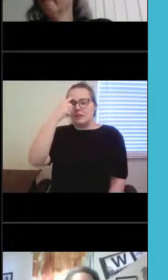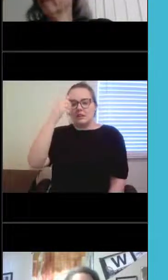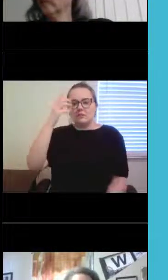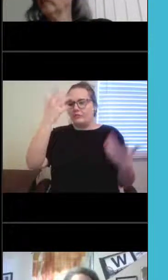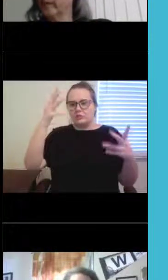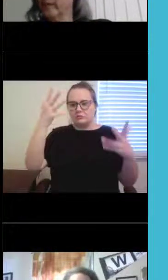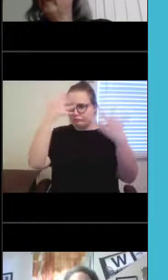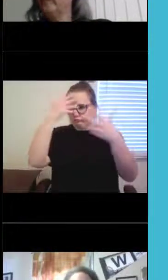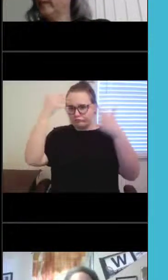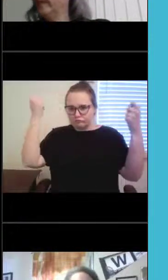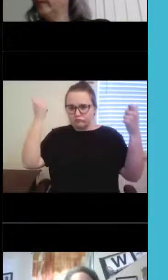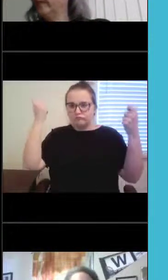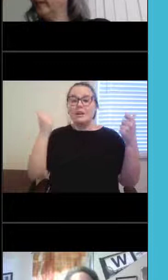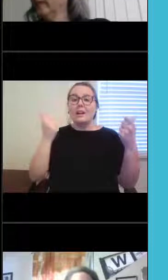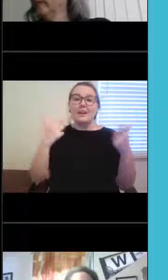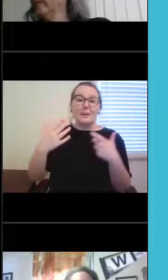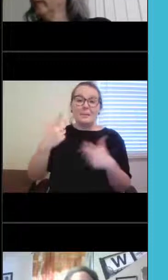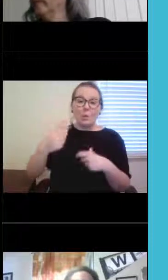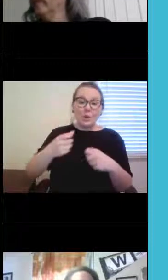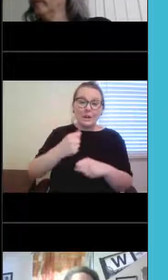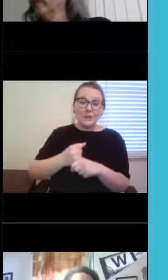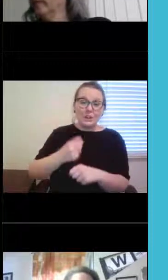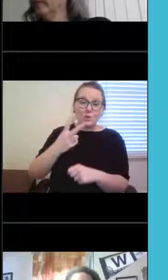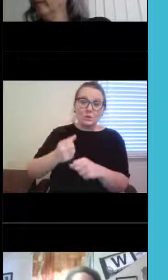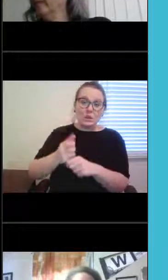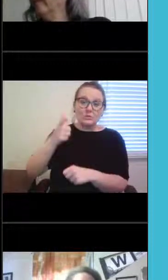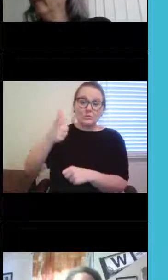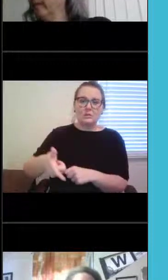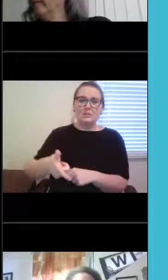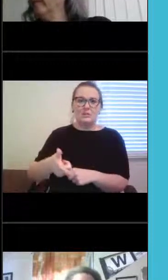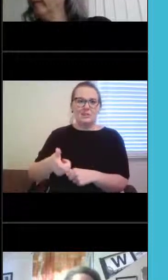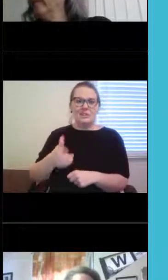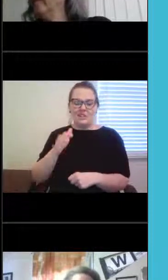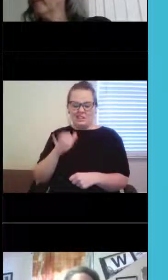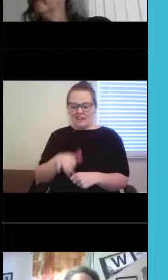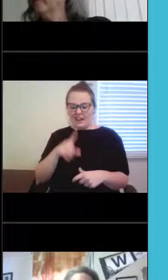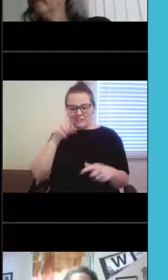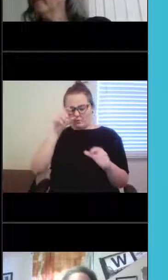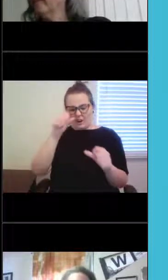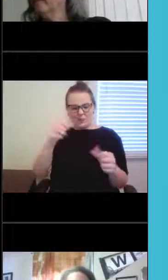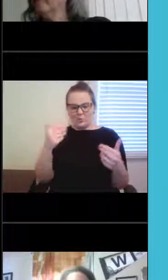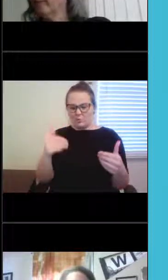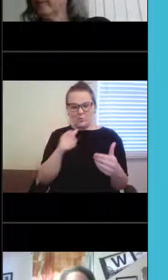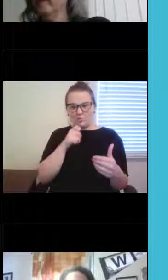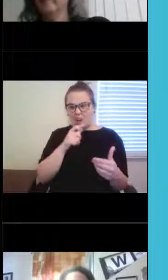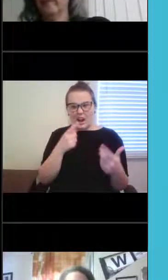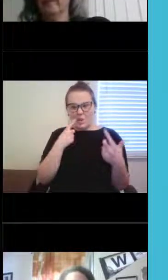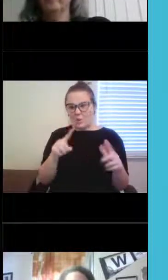then a year later, or sometimes more, they realize that strategy is not, in fact, working for them.